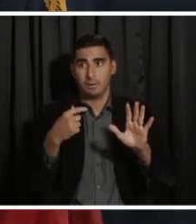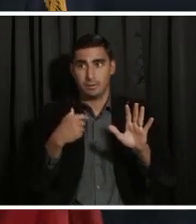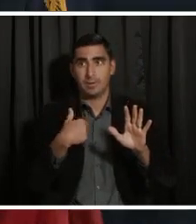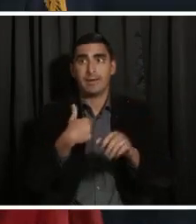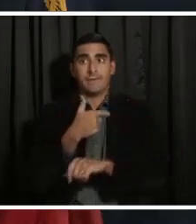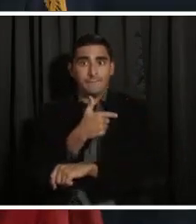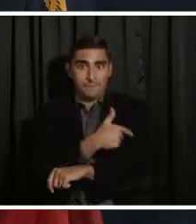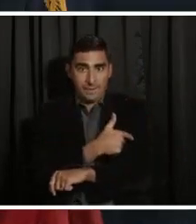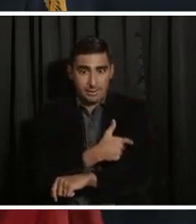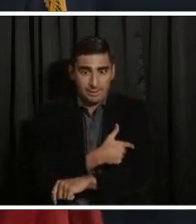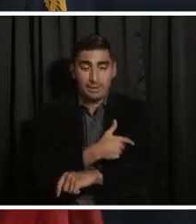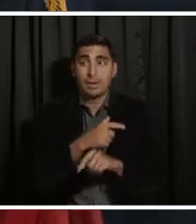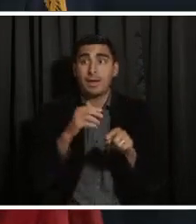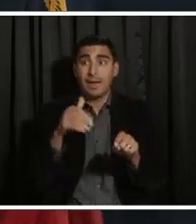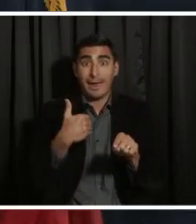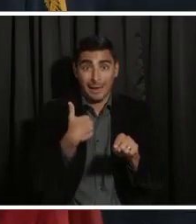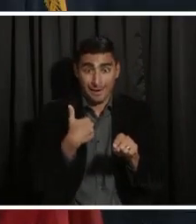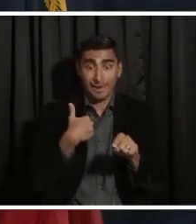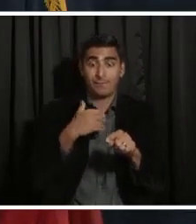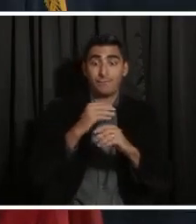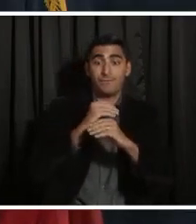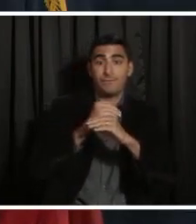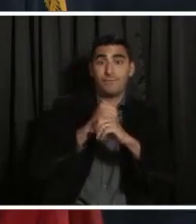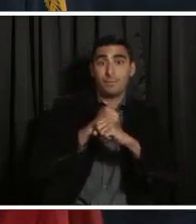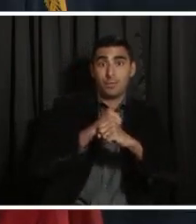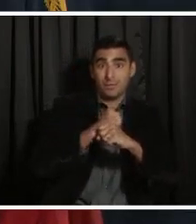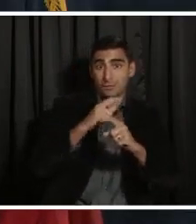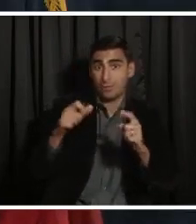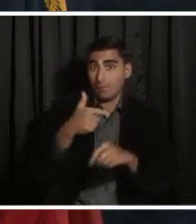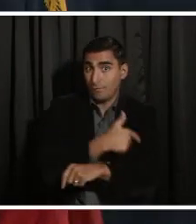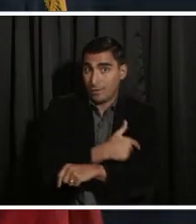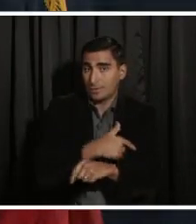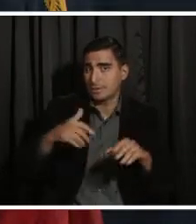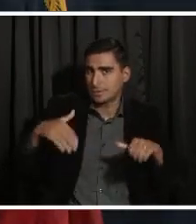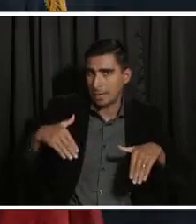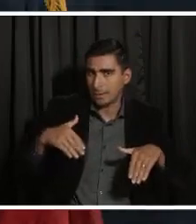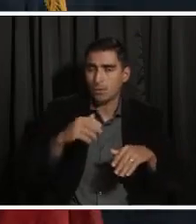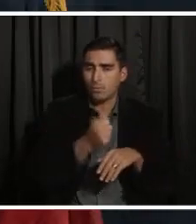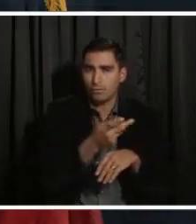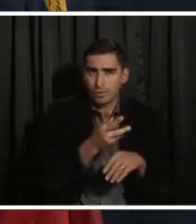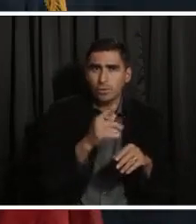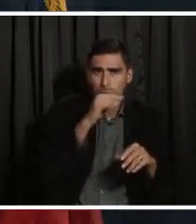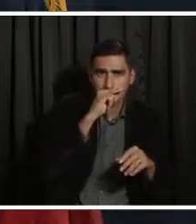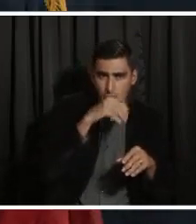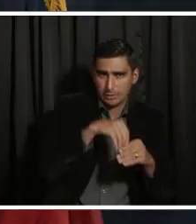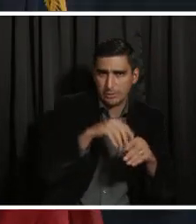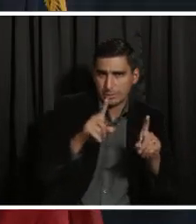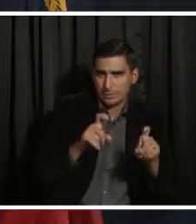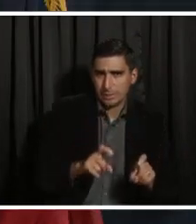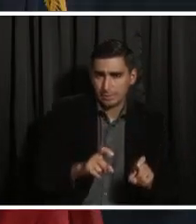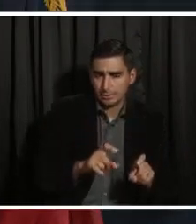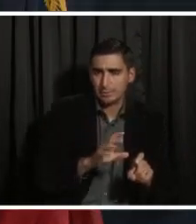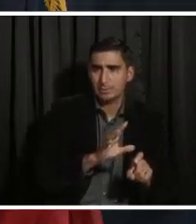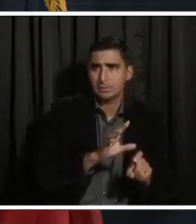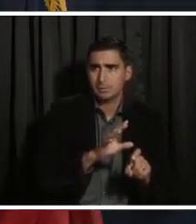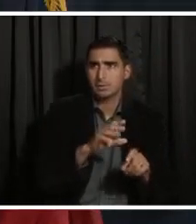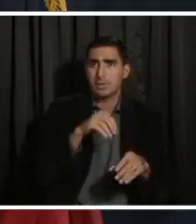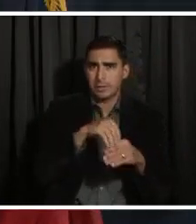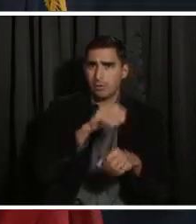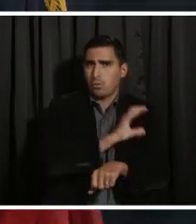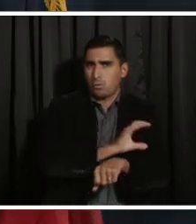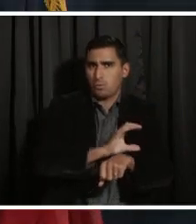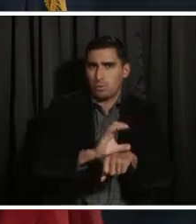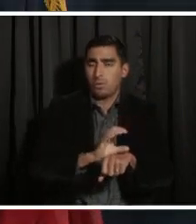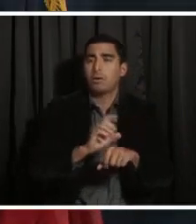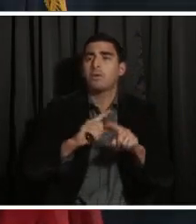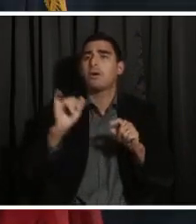from vaccinations at this point, other than a handful of kids that were part of the tests in Colorado. And, of course, continuing to